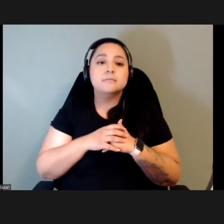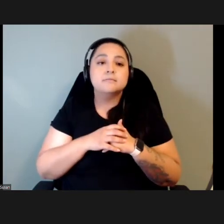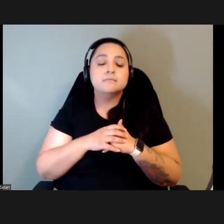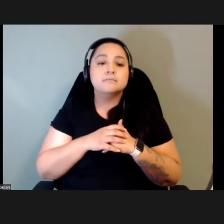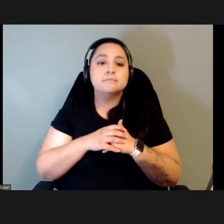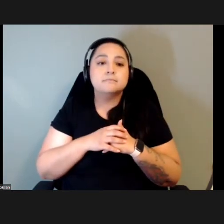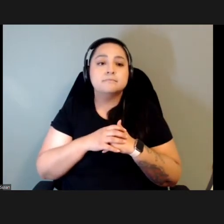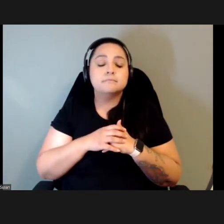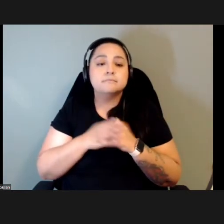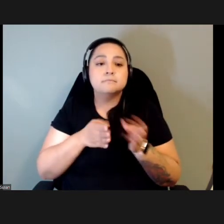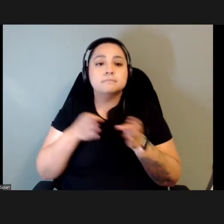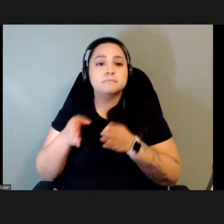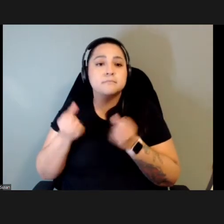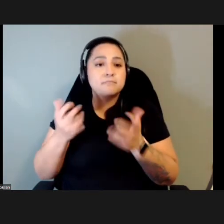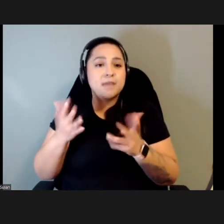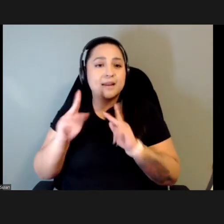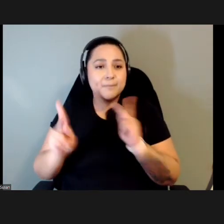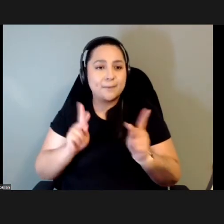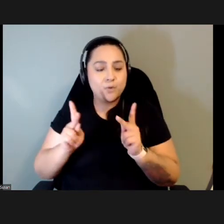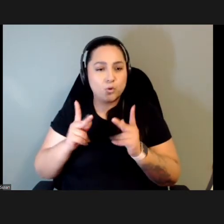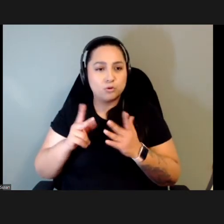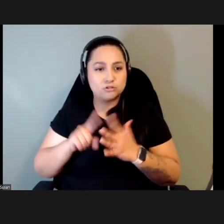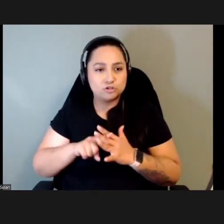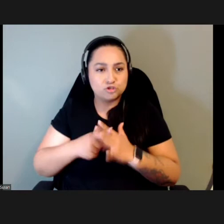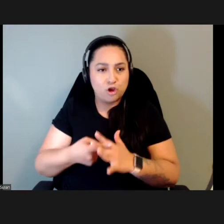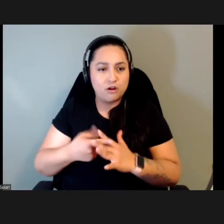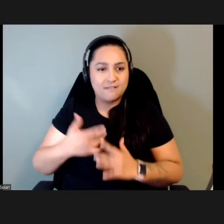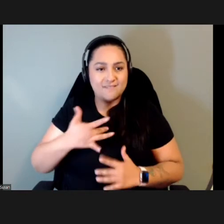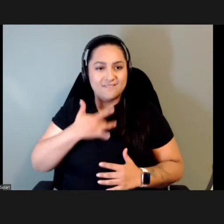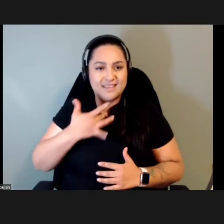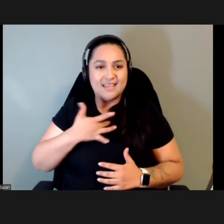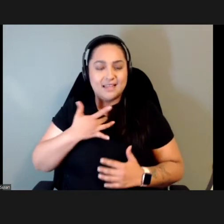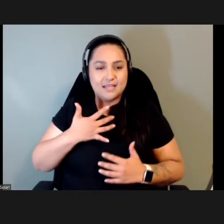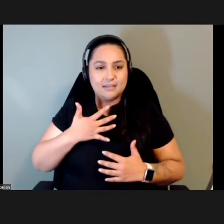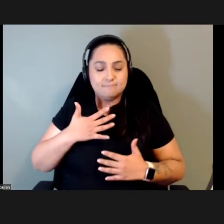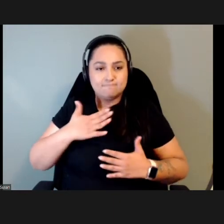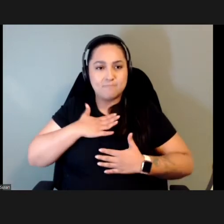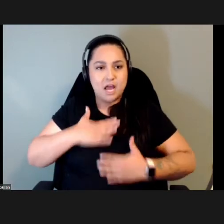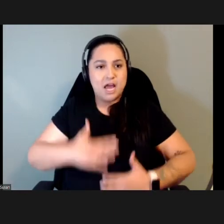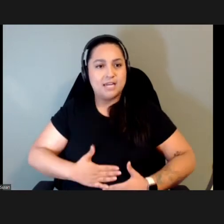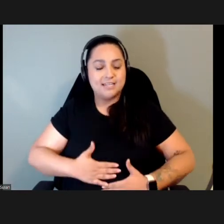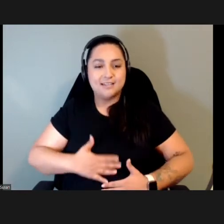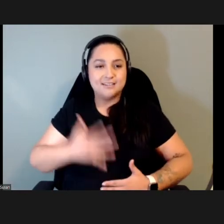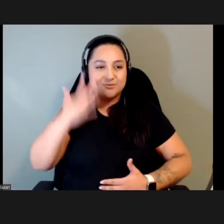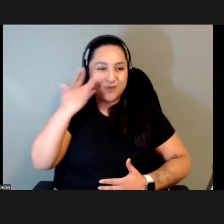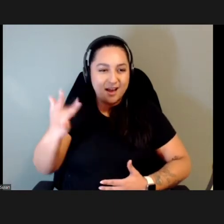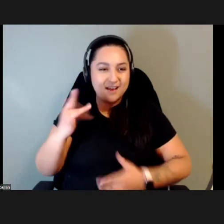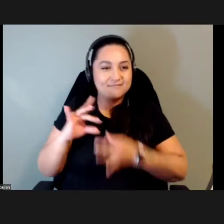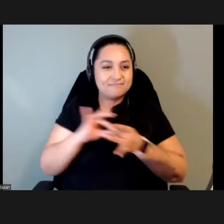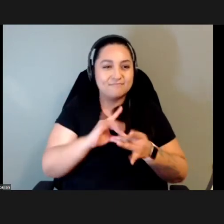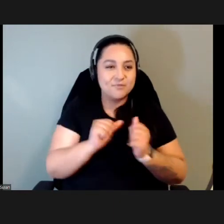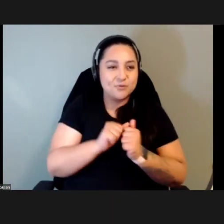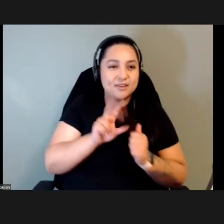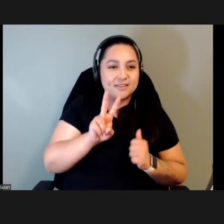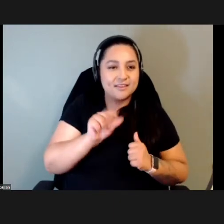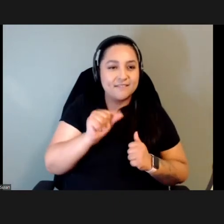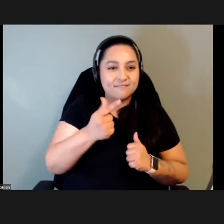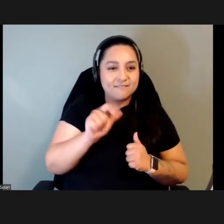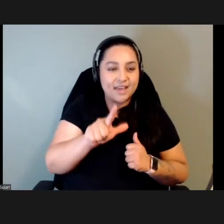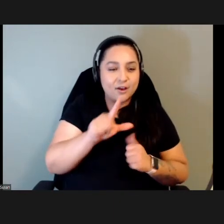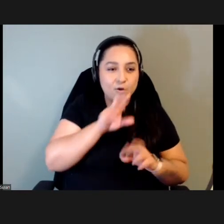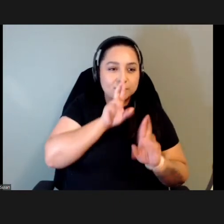A lot of people start feeling their bodies because of the vagal response, and also how music flows through the insula and allows us